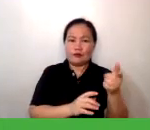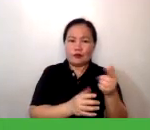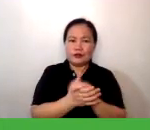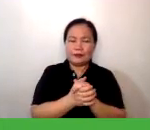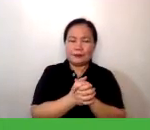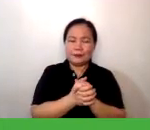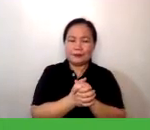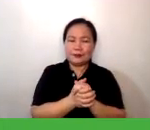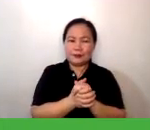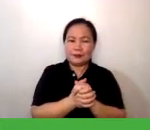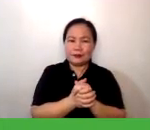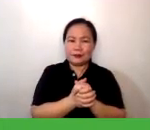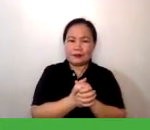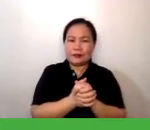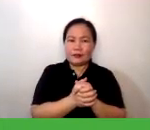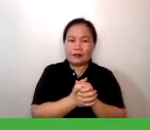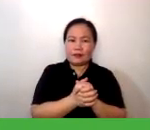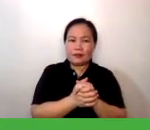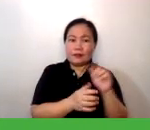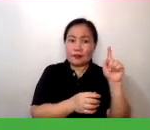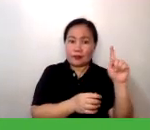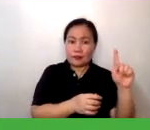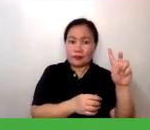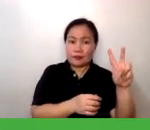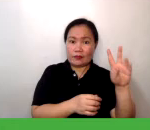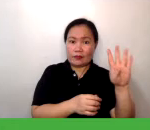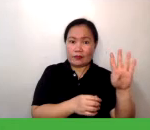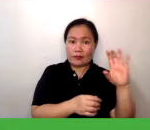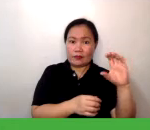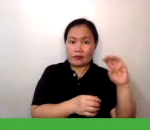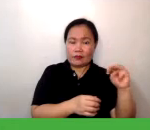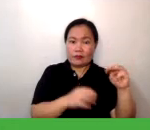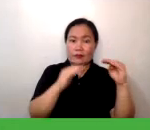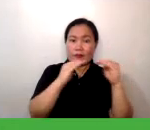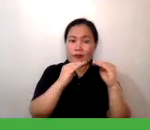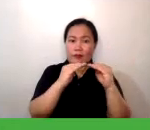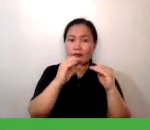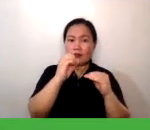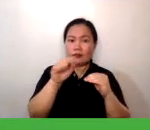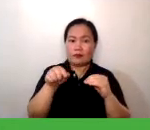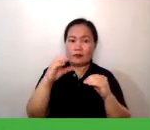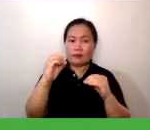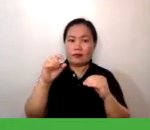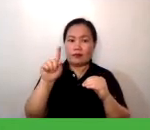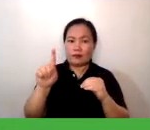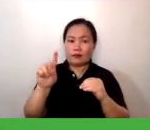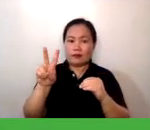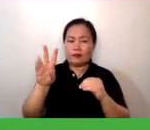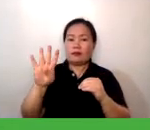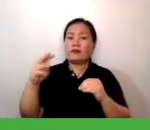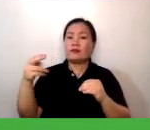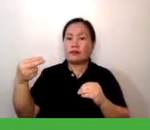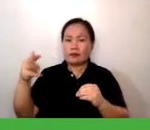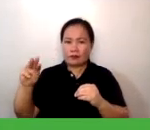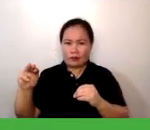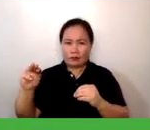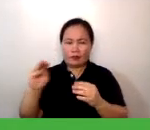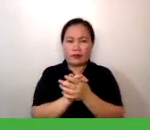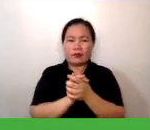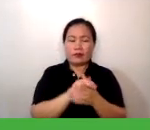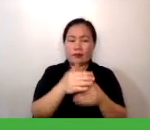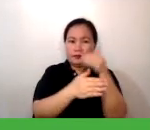1, 2, 3, 4. So, 124 centimeters is equivalent to